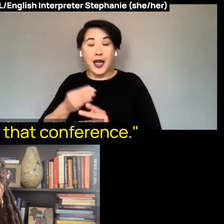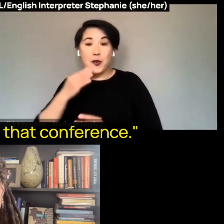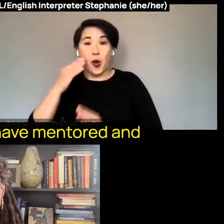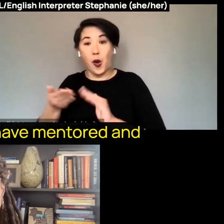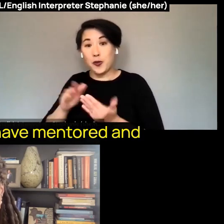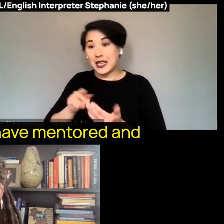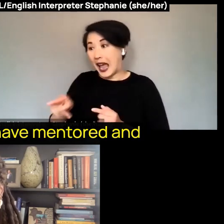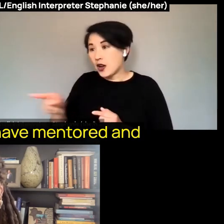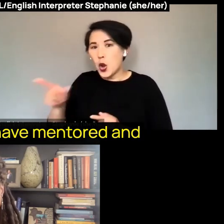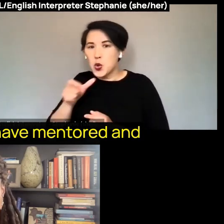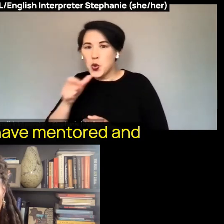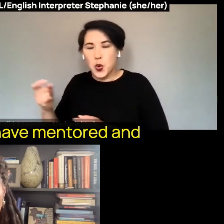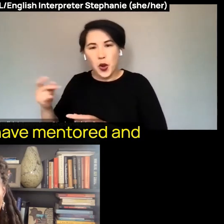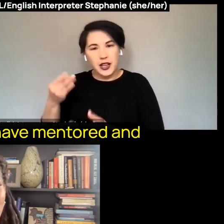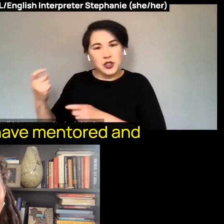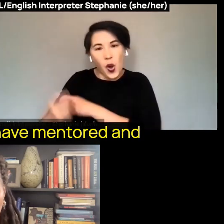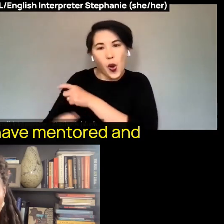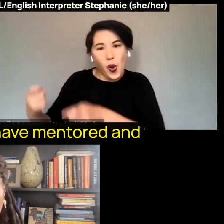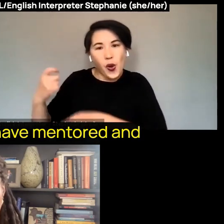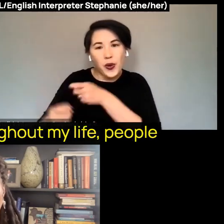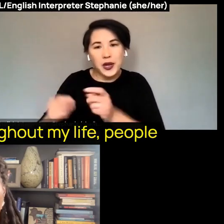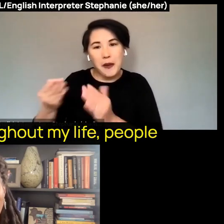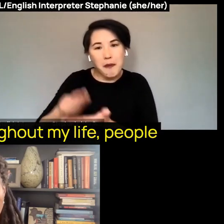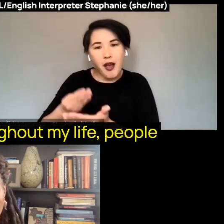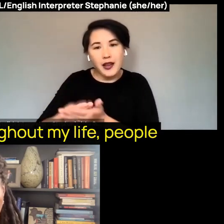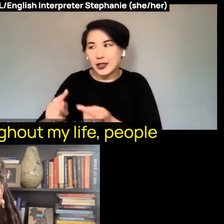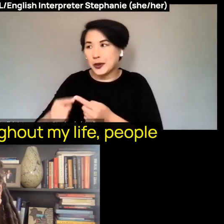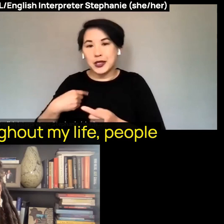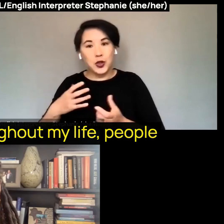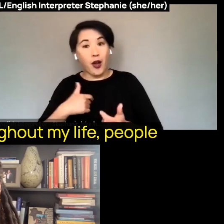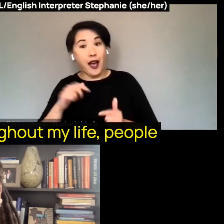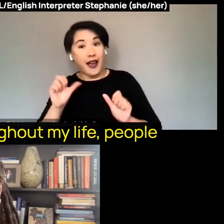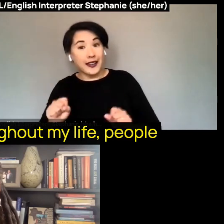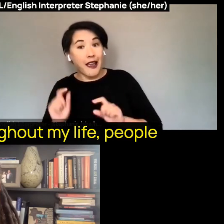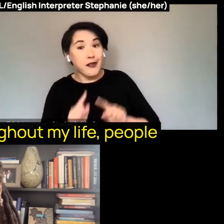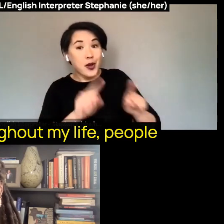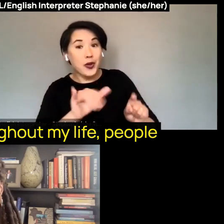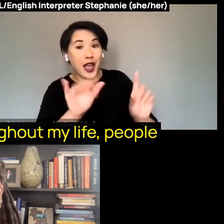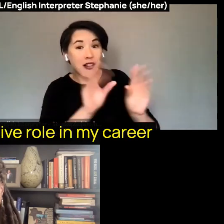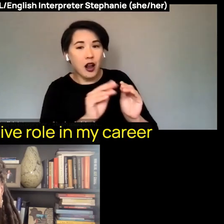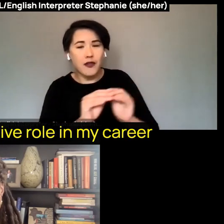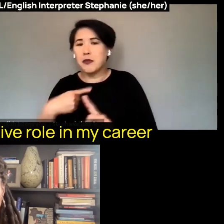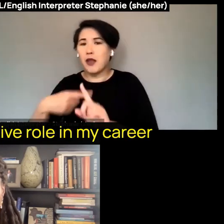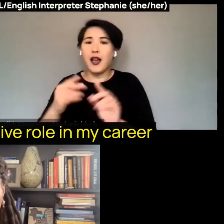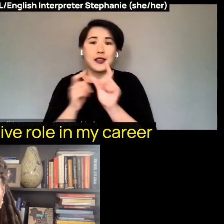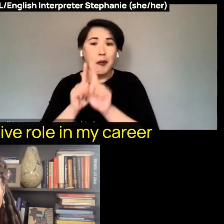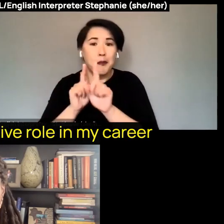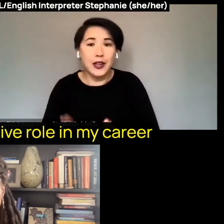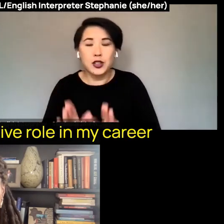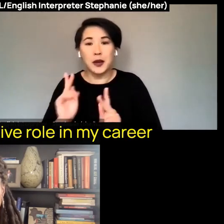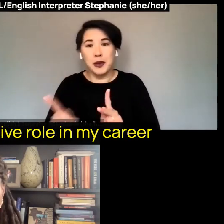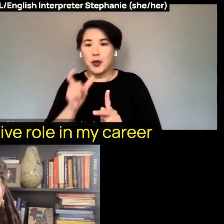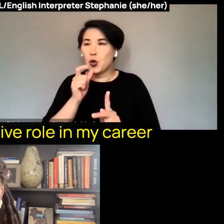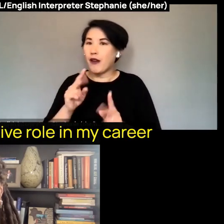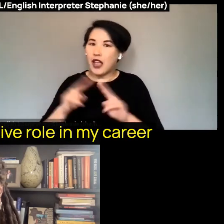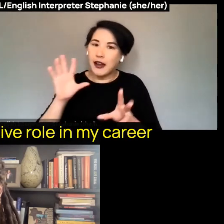that conference. And then people who have mentored and sponsored me throughout my life, people who actually took an active